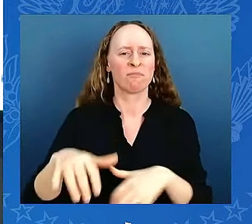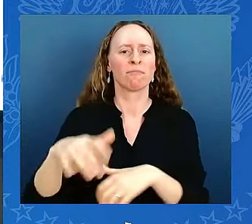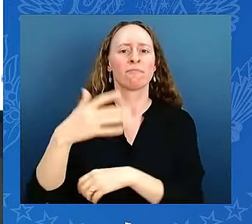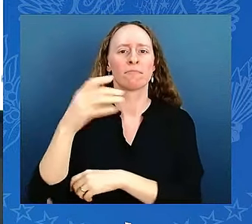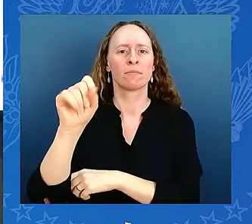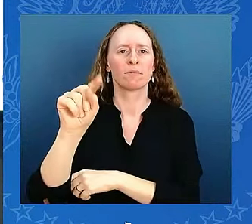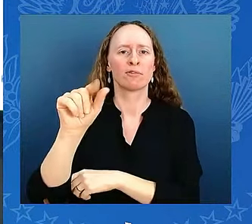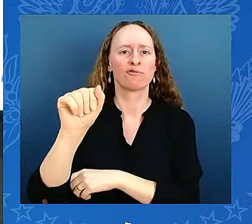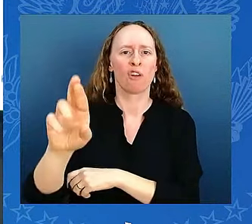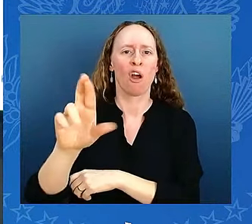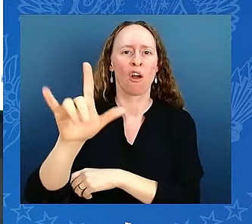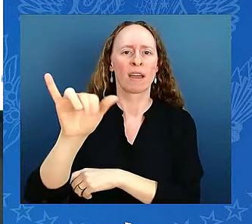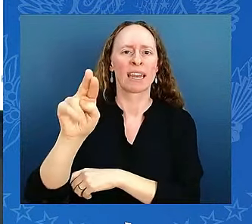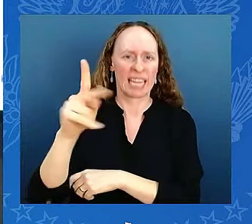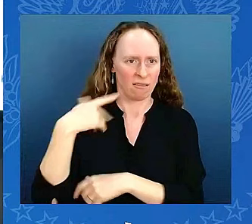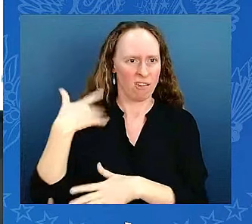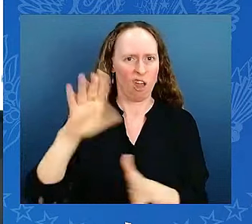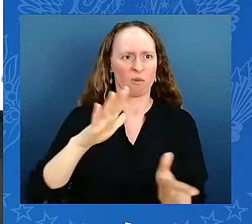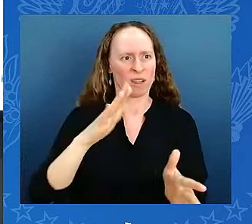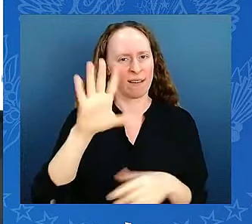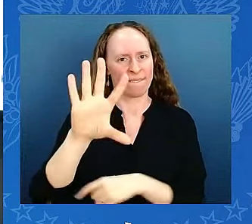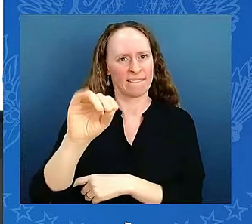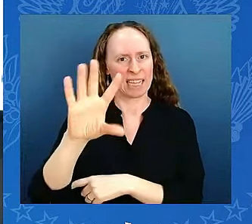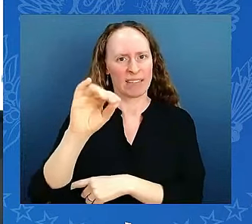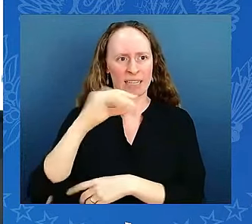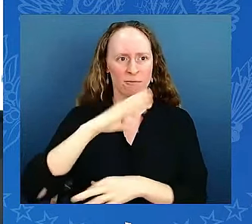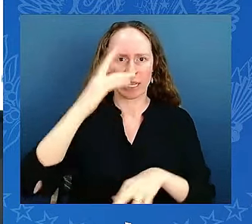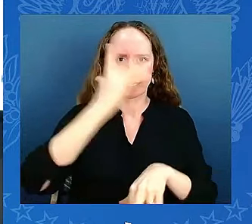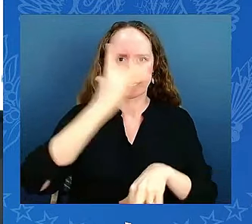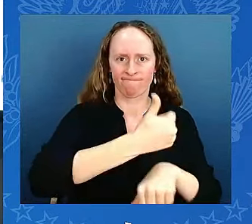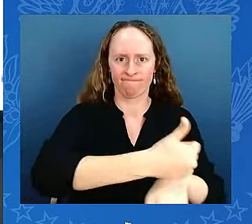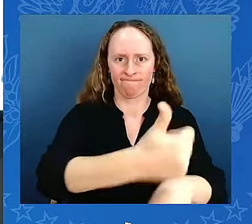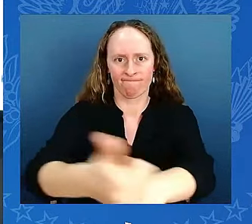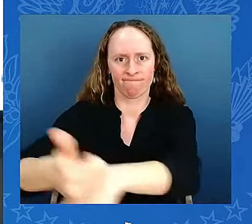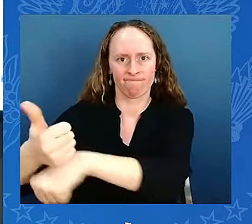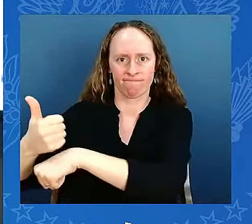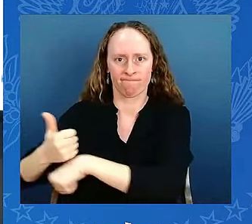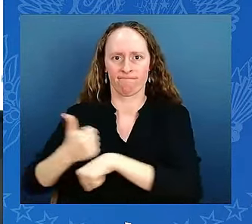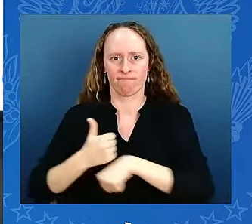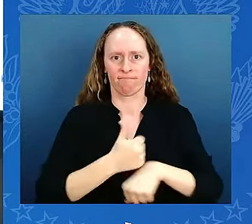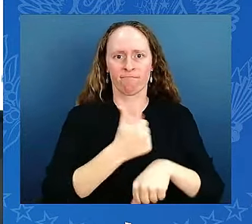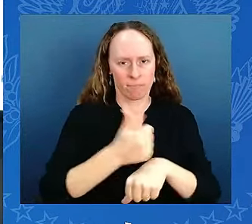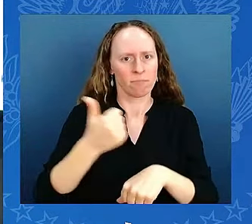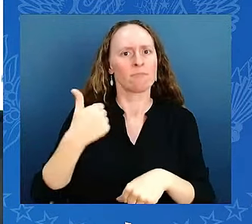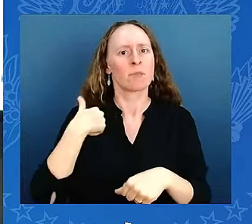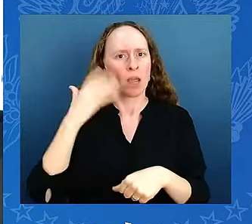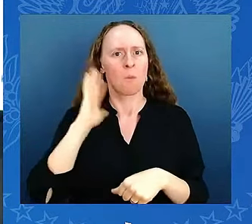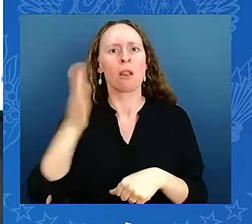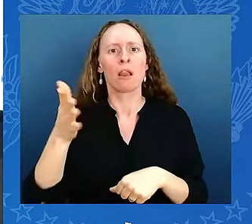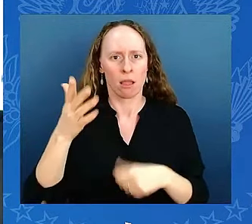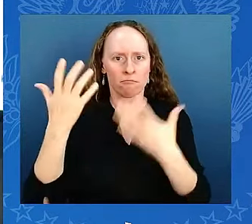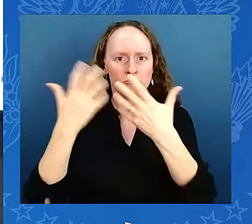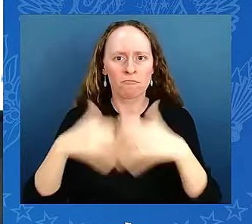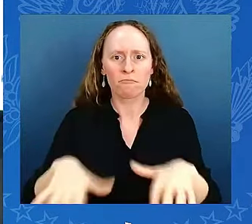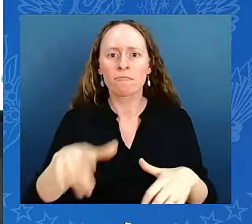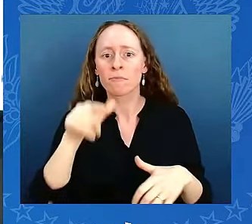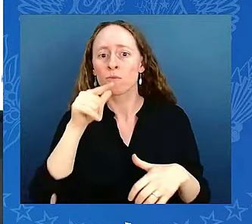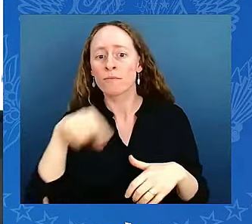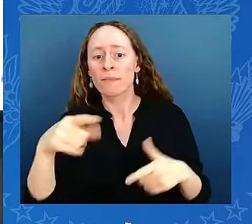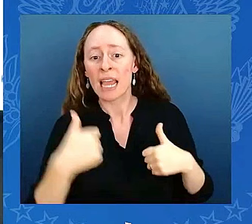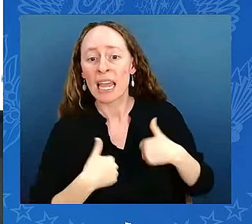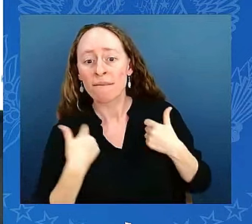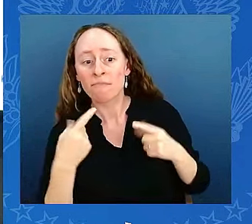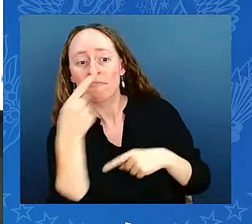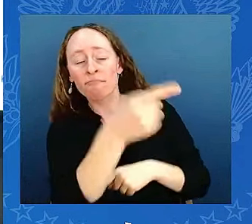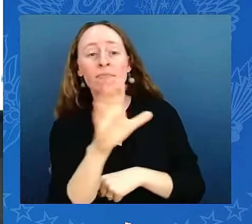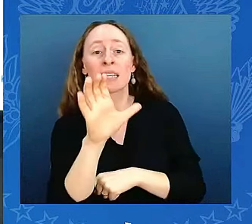are in place right now. More are going to be put in place so people in places like Canton can call for help and reach the ones that loved ones who they're